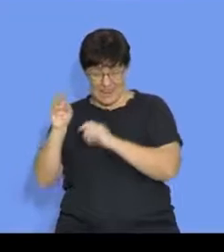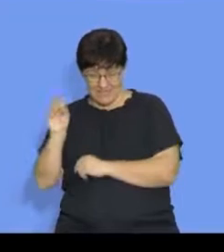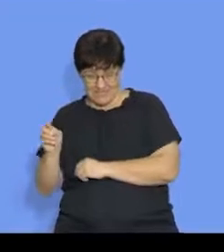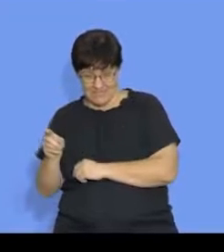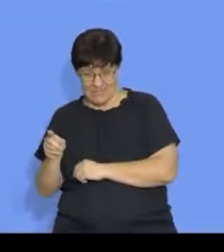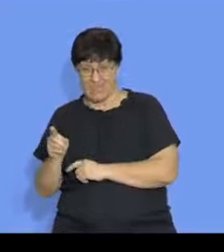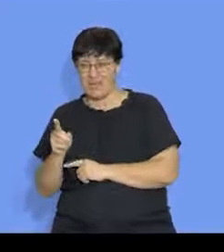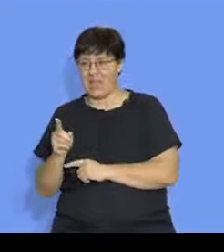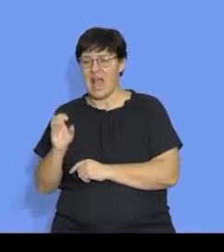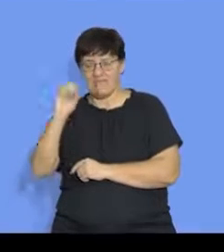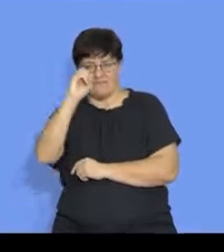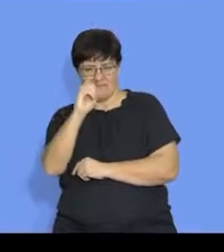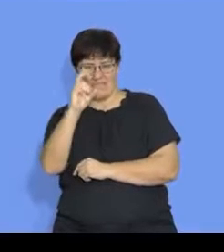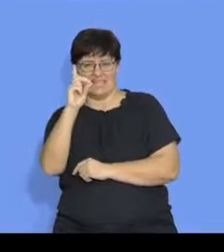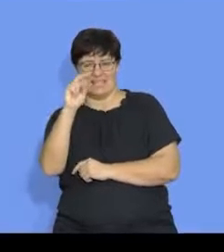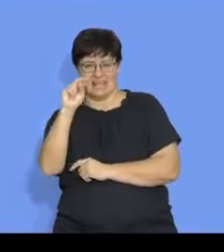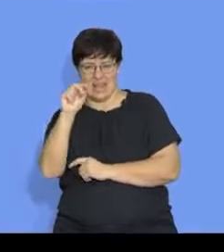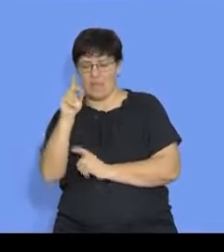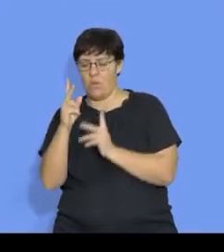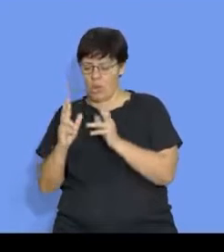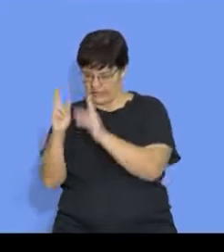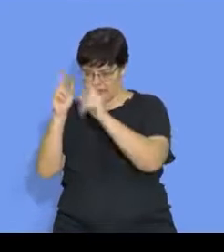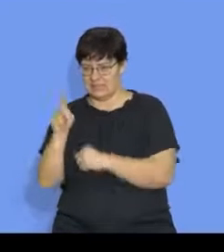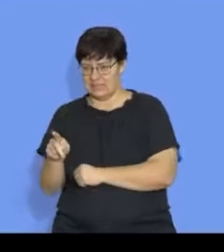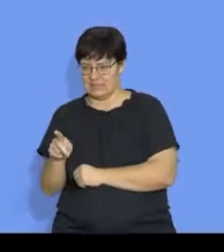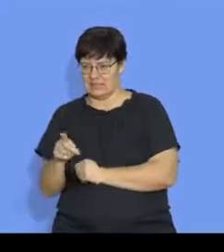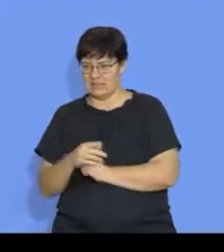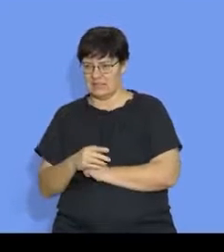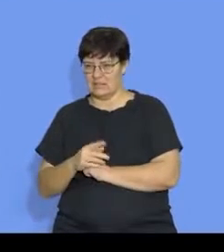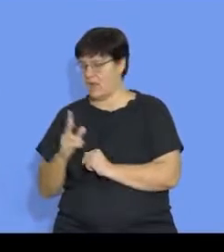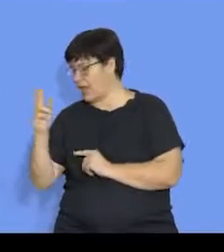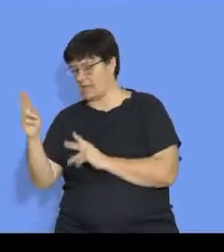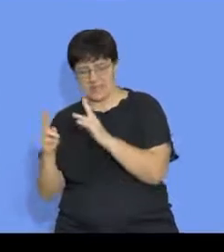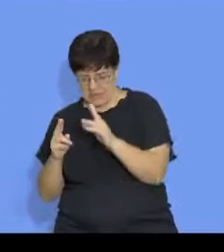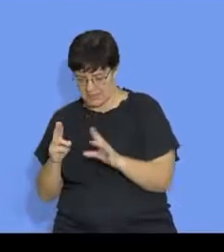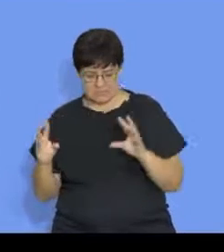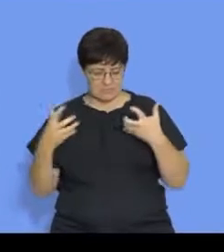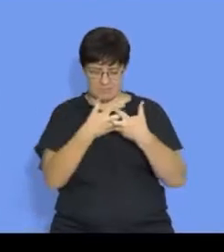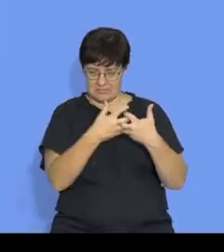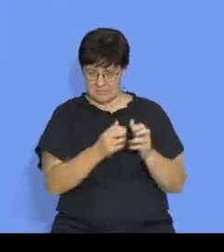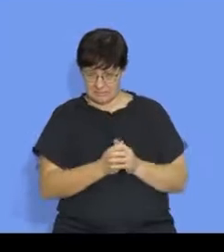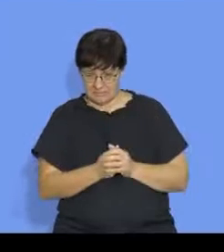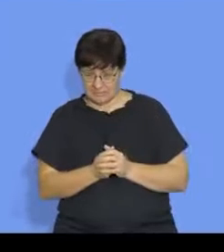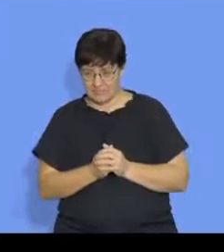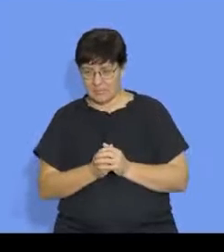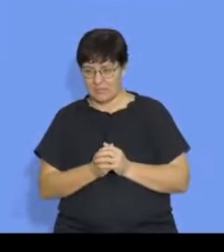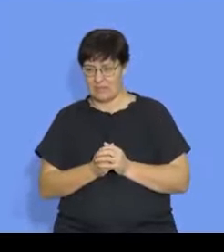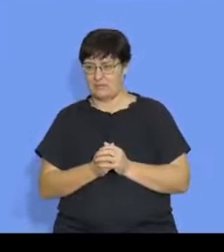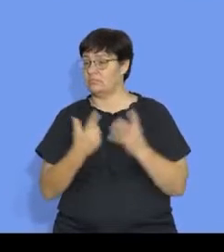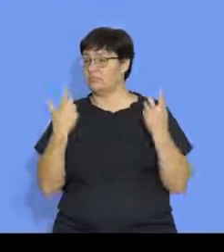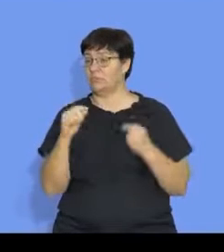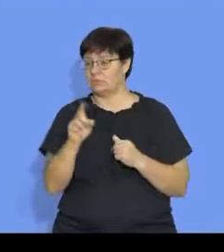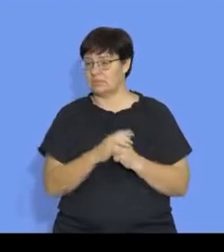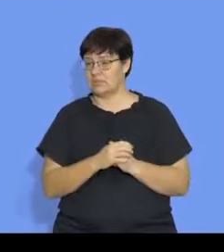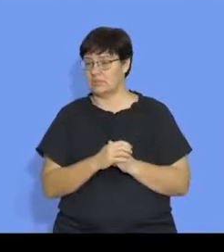round piece of DNA. And we cut it. So it's easy. It's cut and paste. We cut it out, and what do?